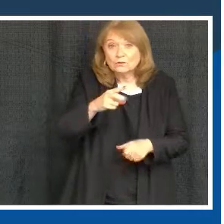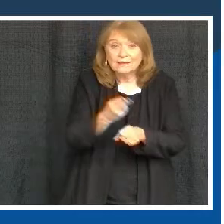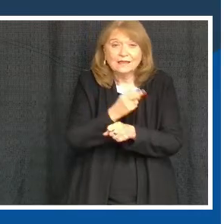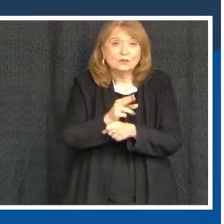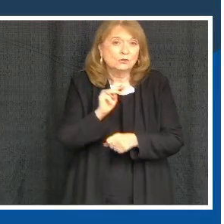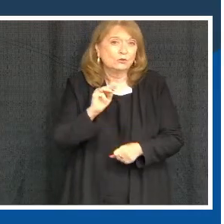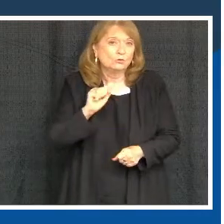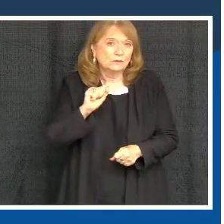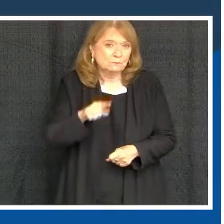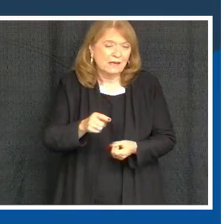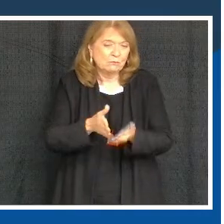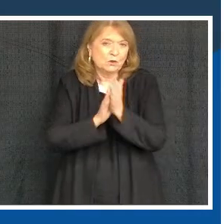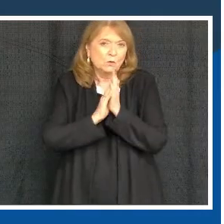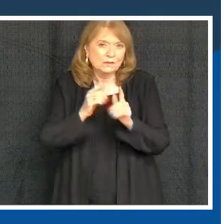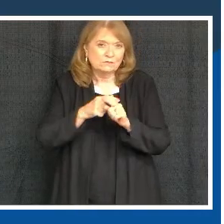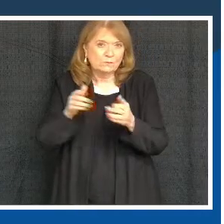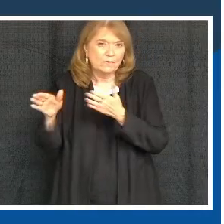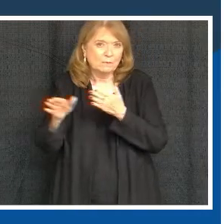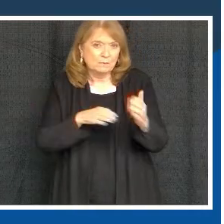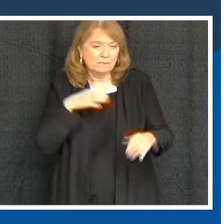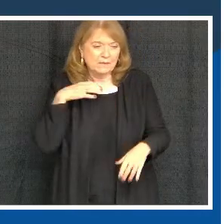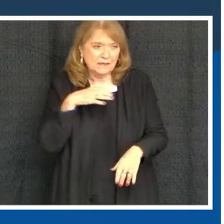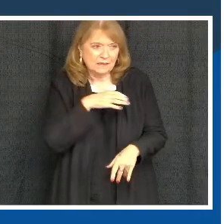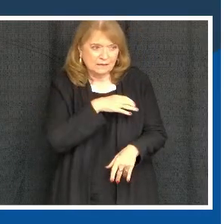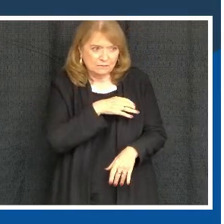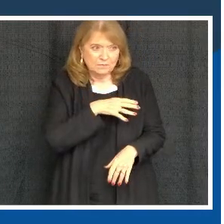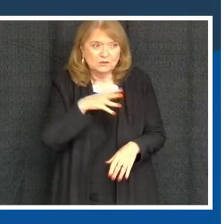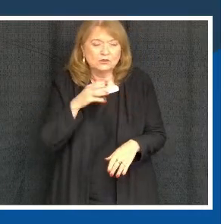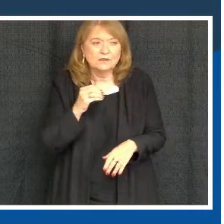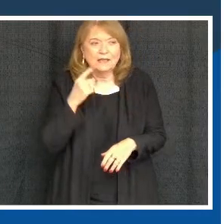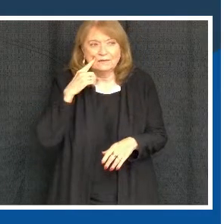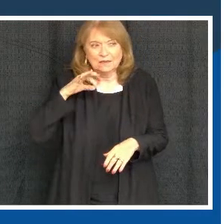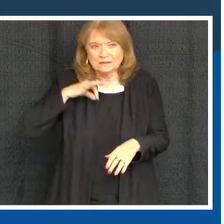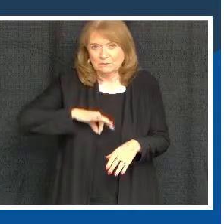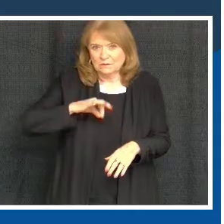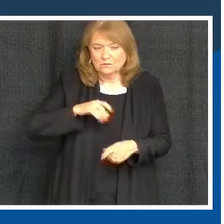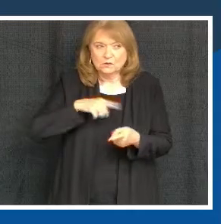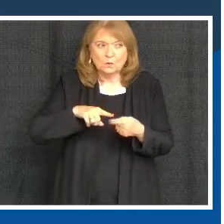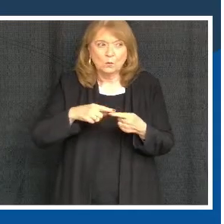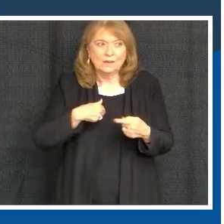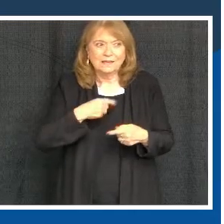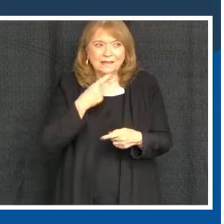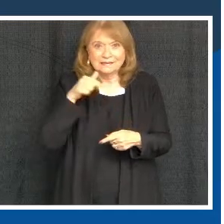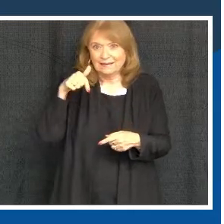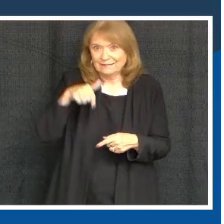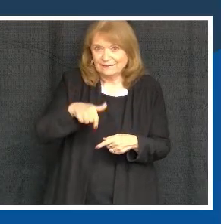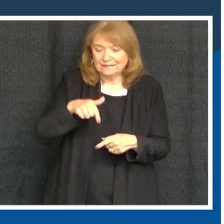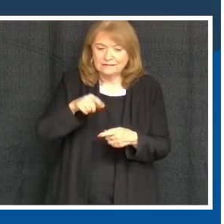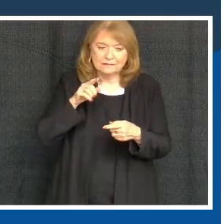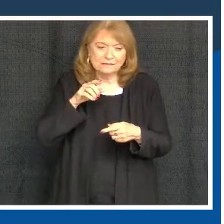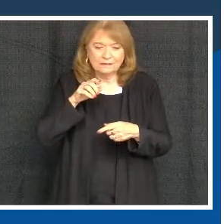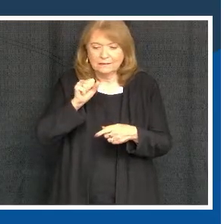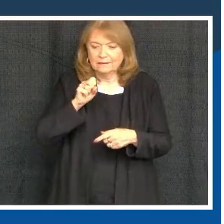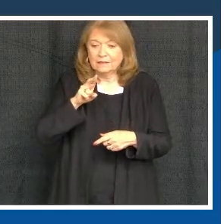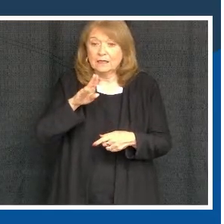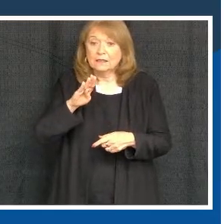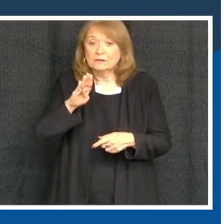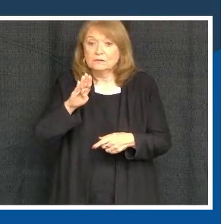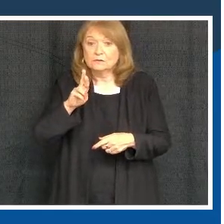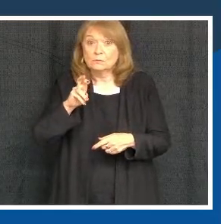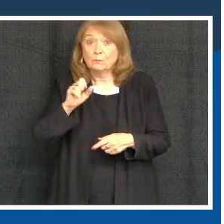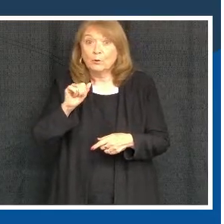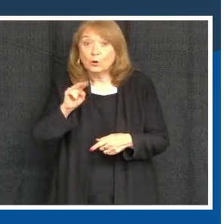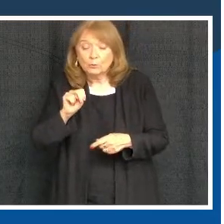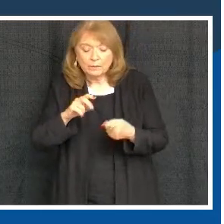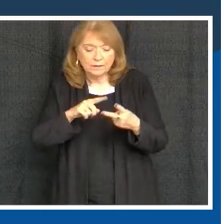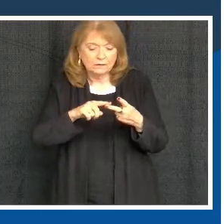Planning Commission to be in the slide decks going forward, and I think it's beneficial. So when I say this is in a suburban neighborhood, this is in a urban